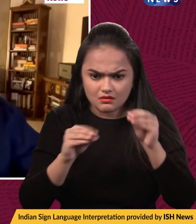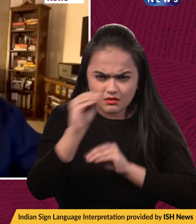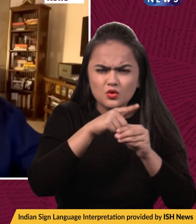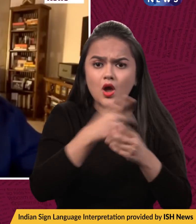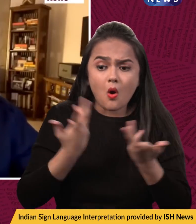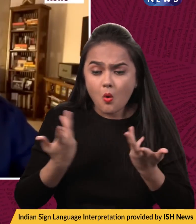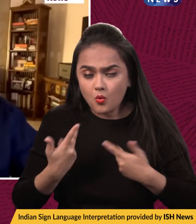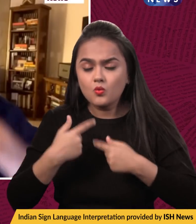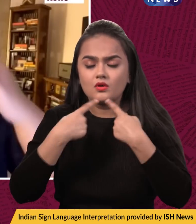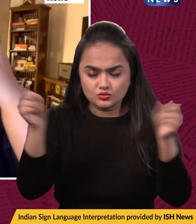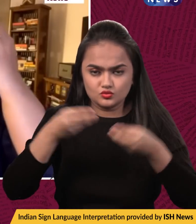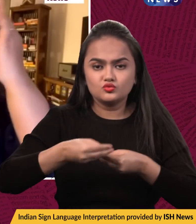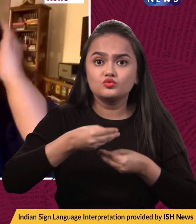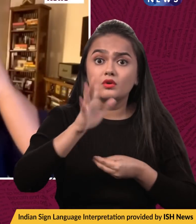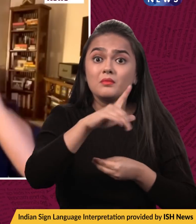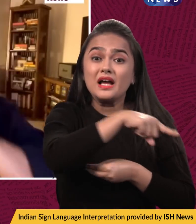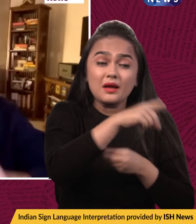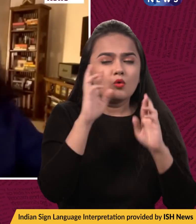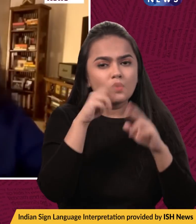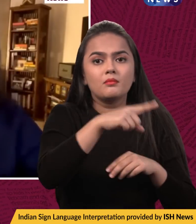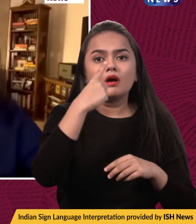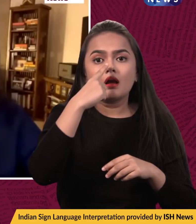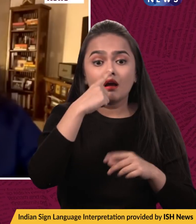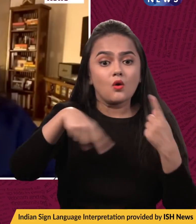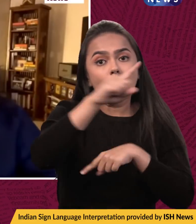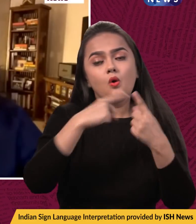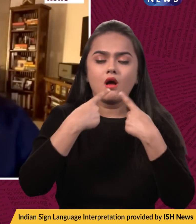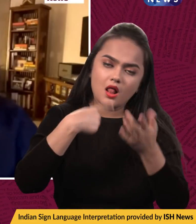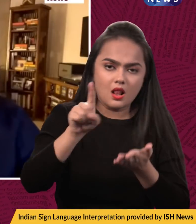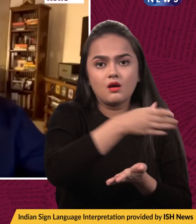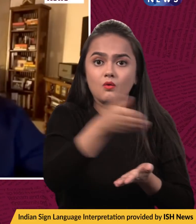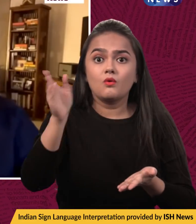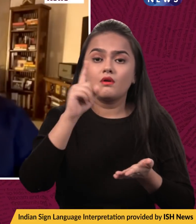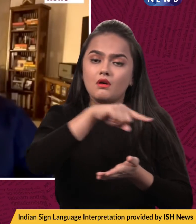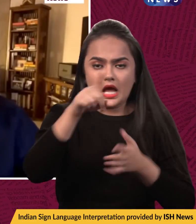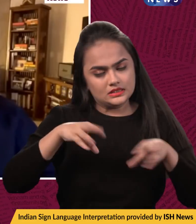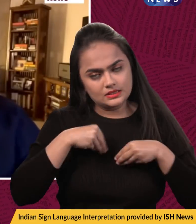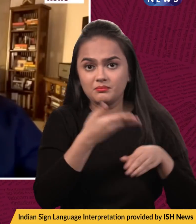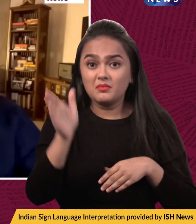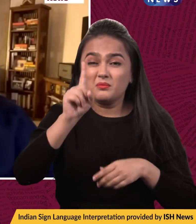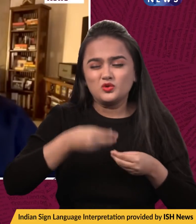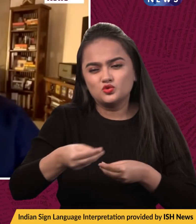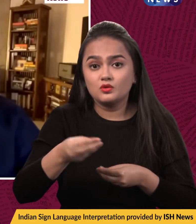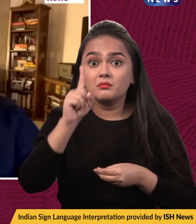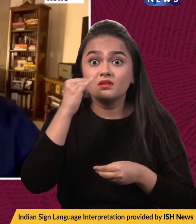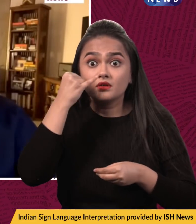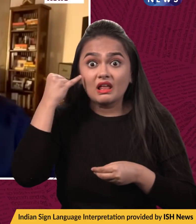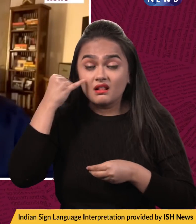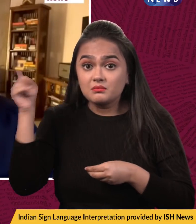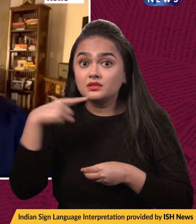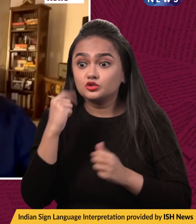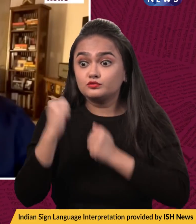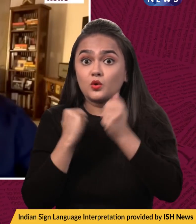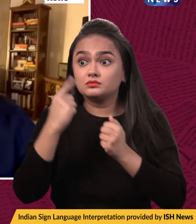will announce soon that will allow all girls to go to secondary school. We're expecting that to happen very soon. Remember, the Taliban has banned women